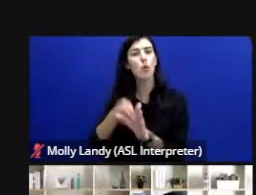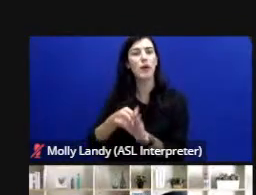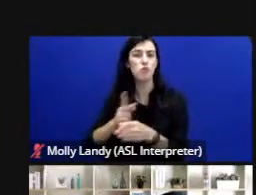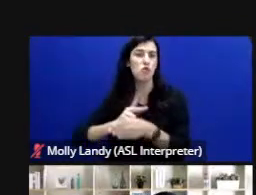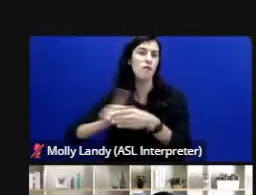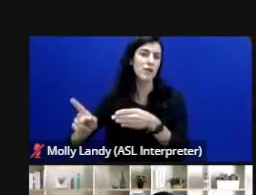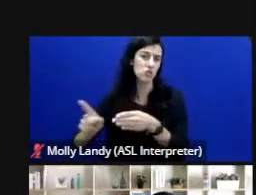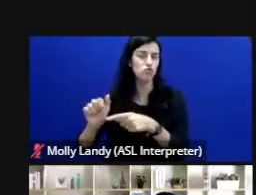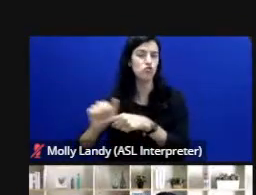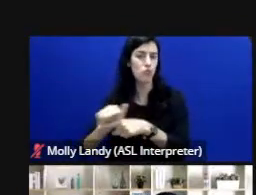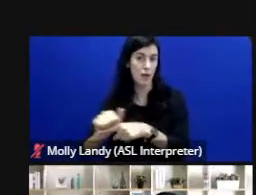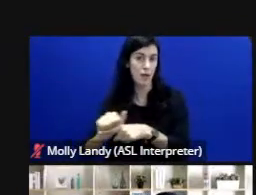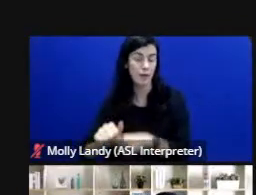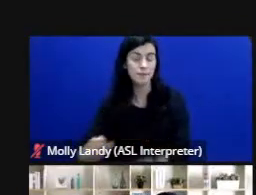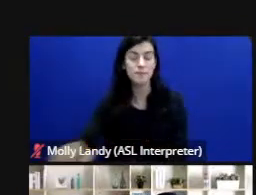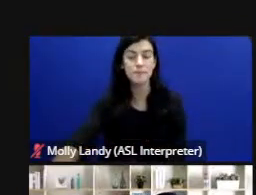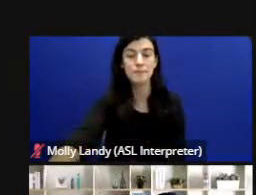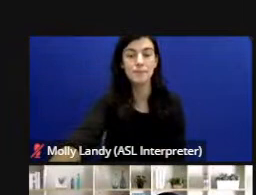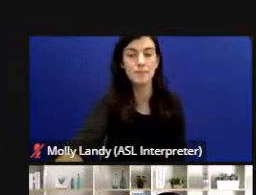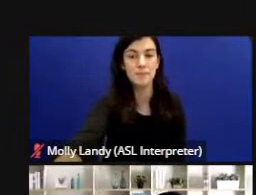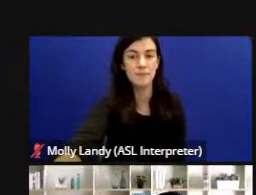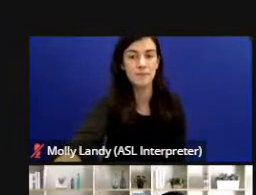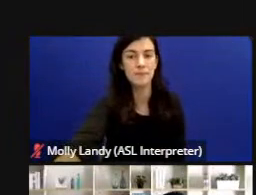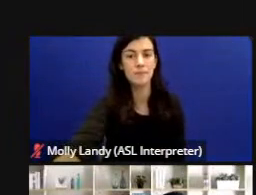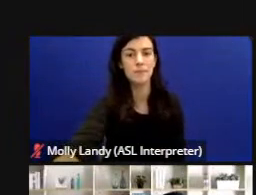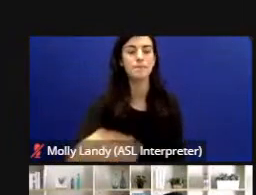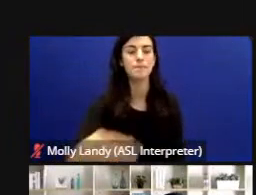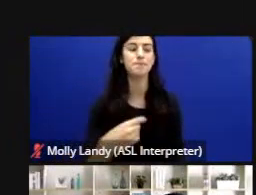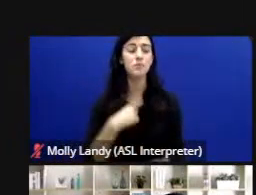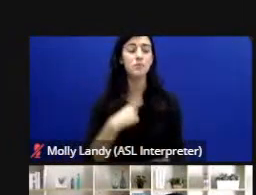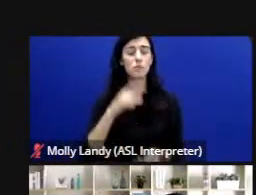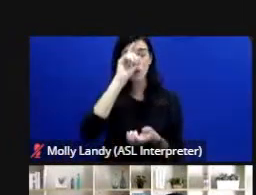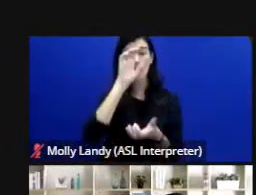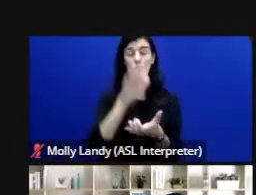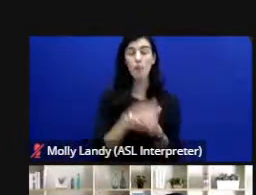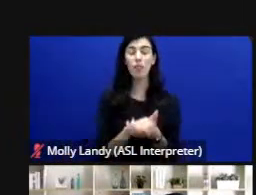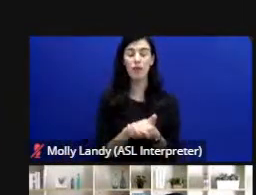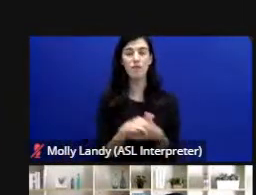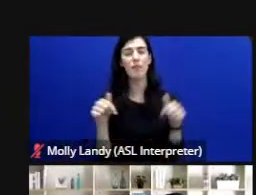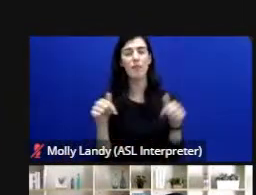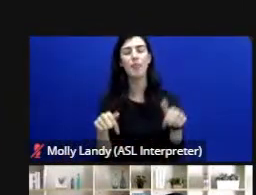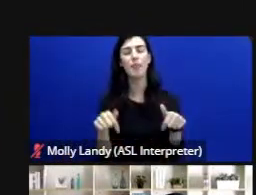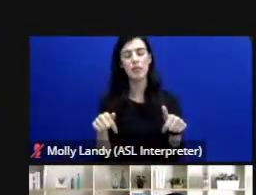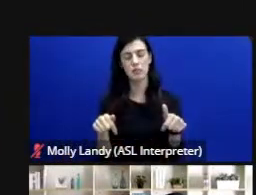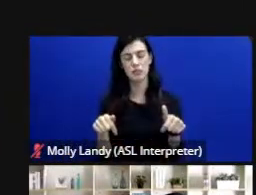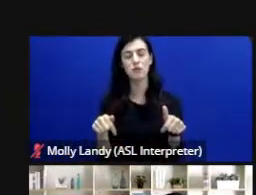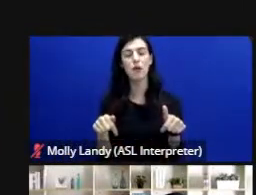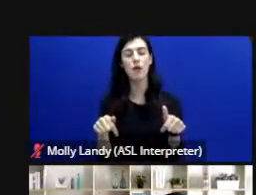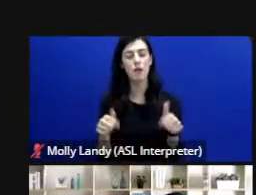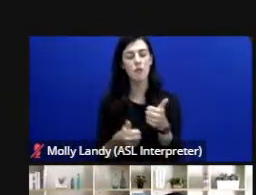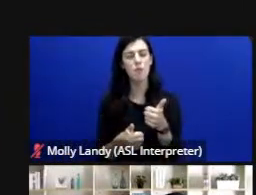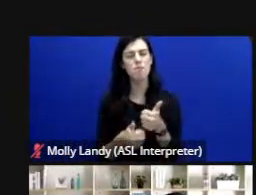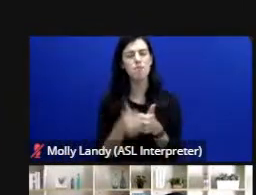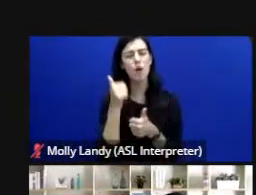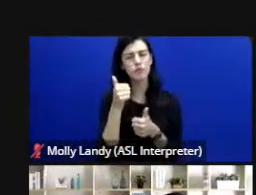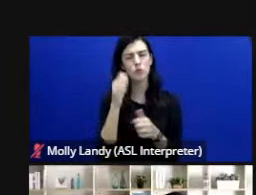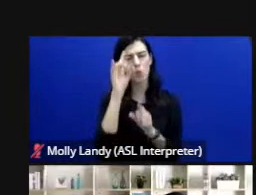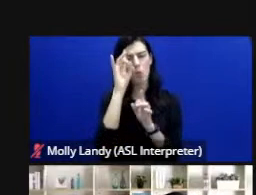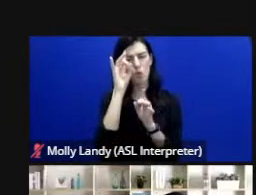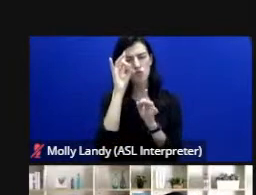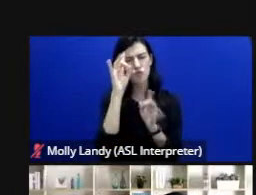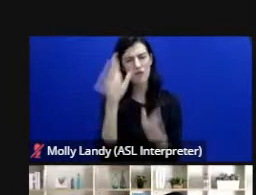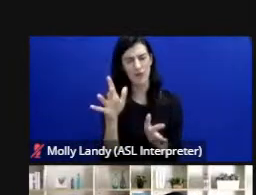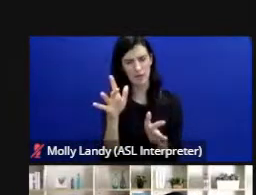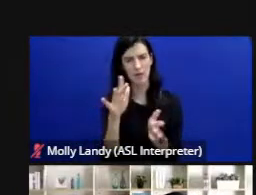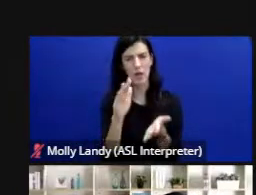training. And I believe that this is the most horrific